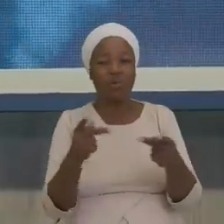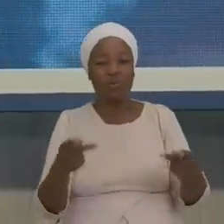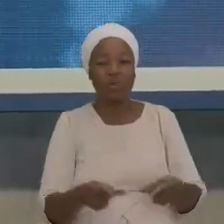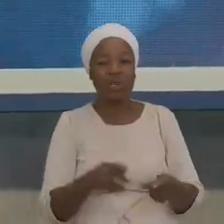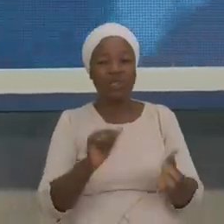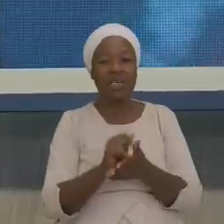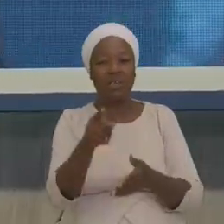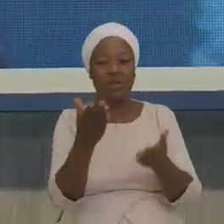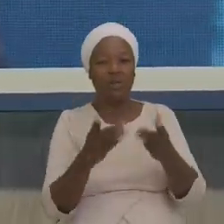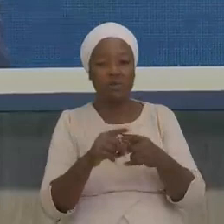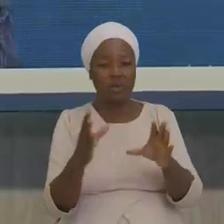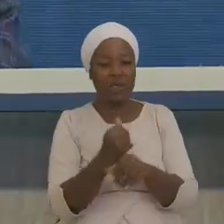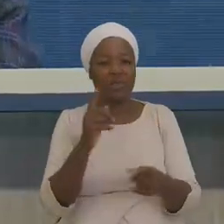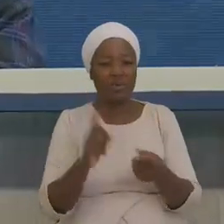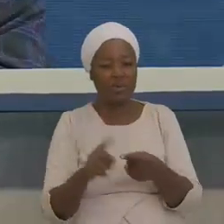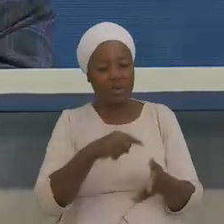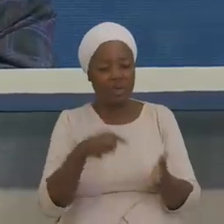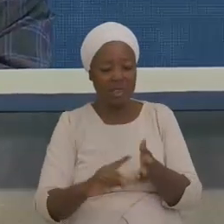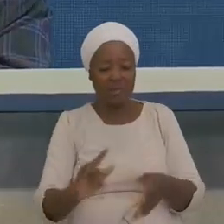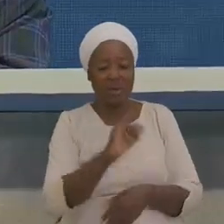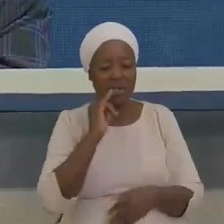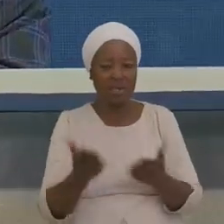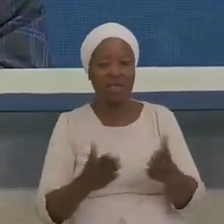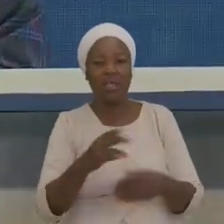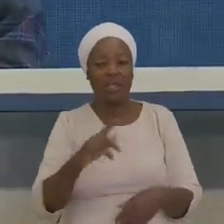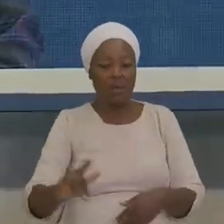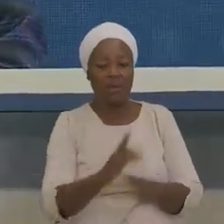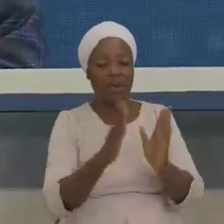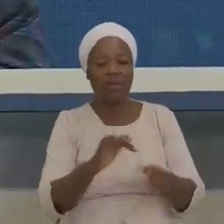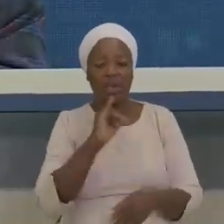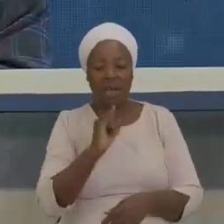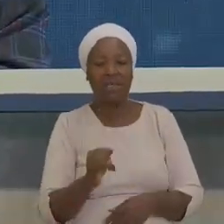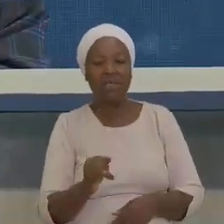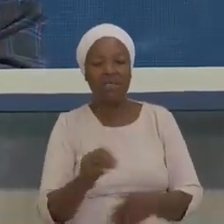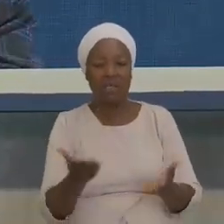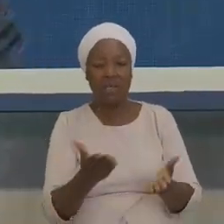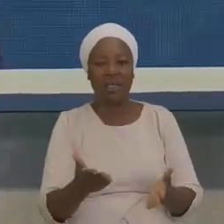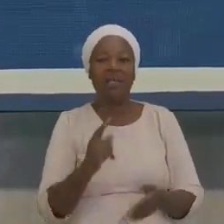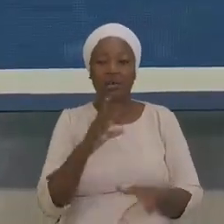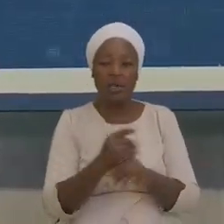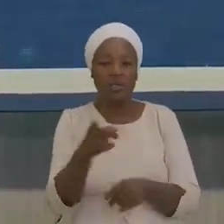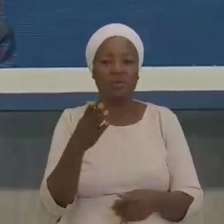want to get to, this plane is available. The pilots are available. They'll get you there.